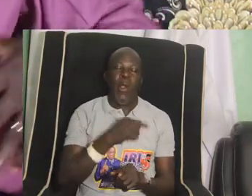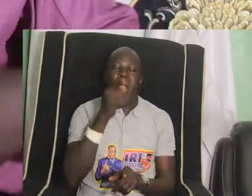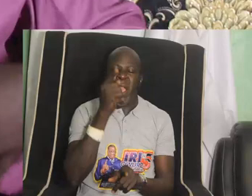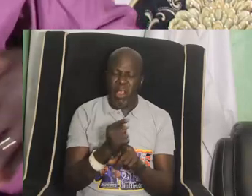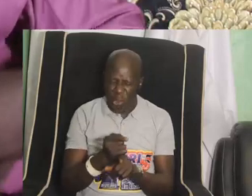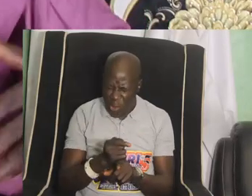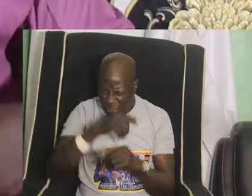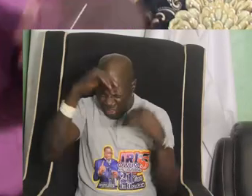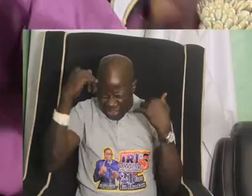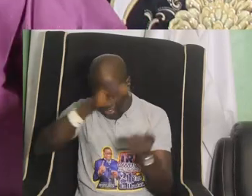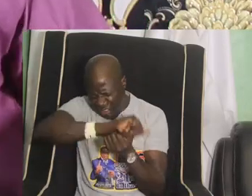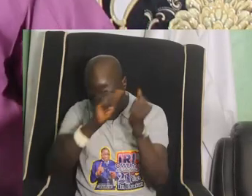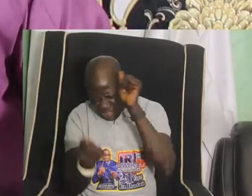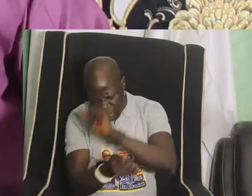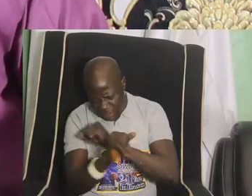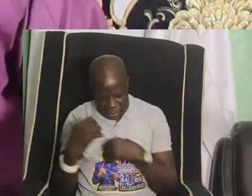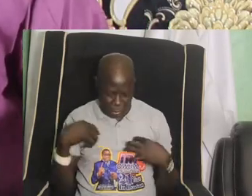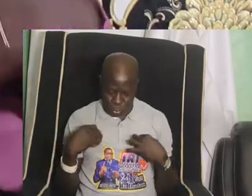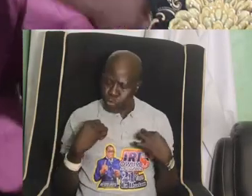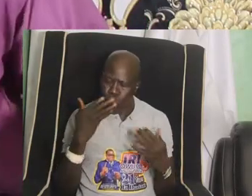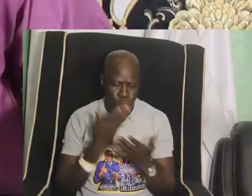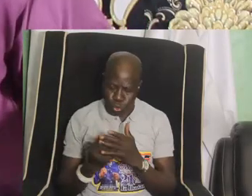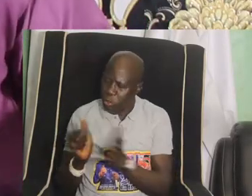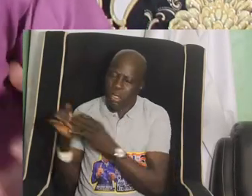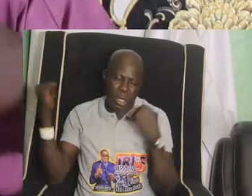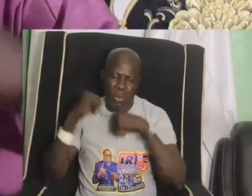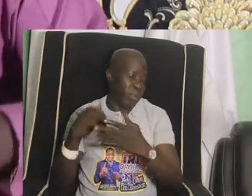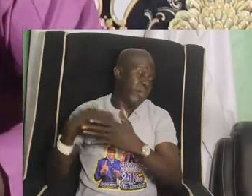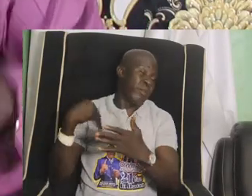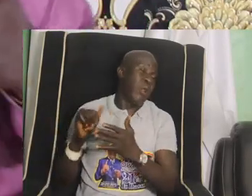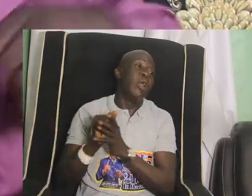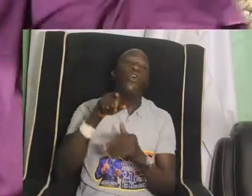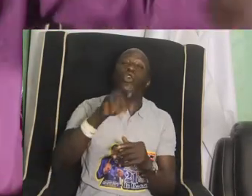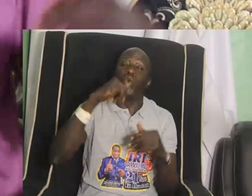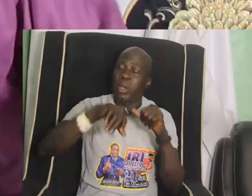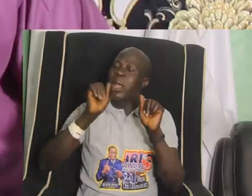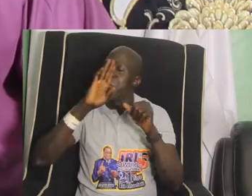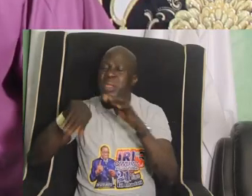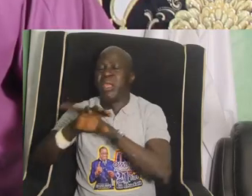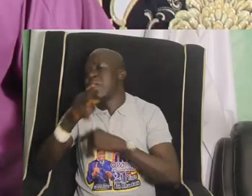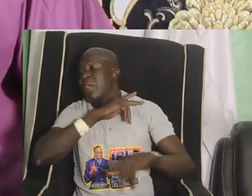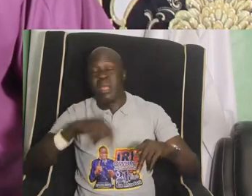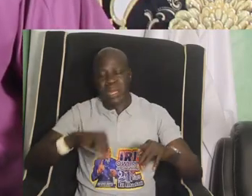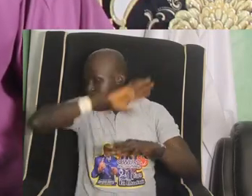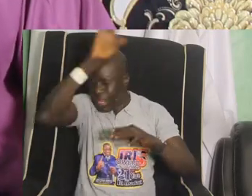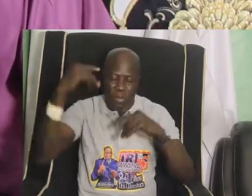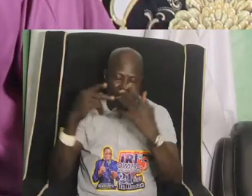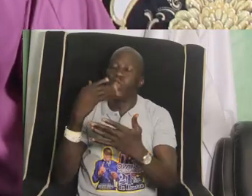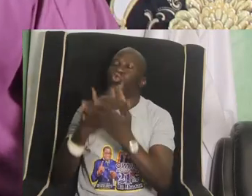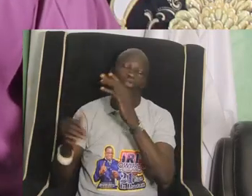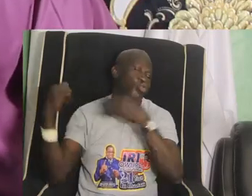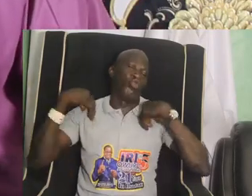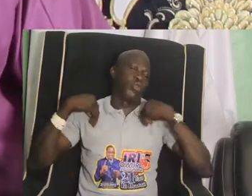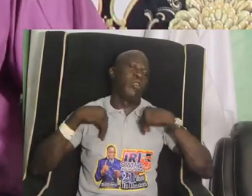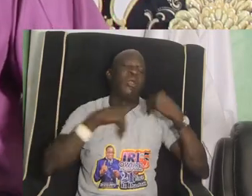ri aso gidi wo tele. That means you could not wear put garments before. Eyan le joba ko mo lo ko mo da sa. One can be a king but they will not. Rega